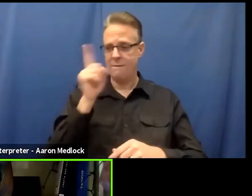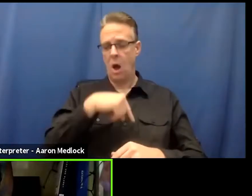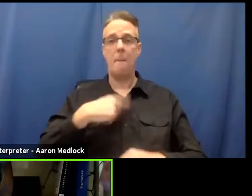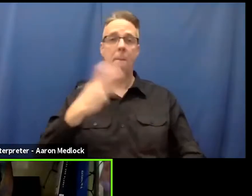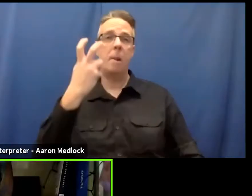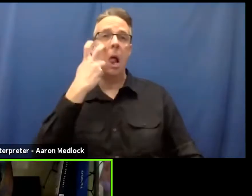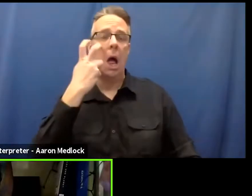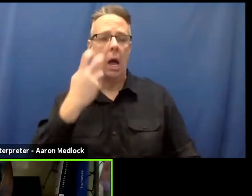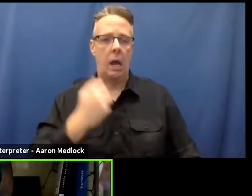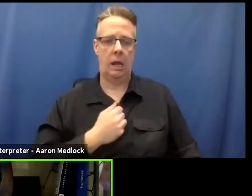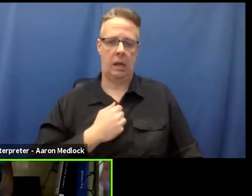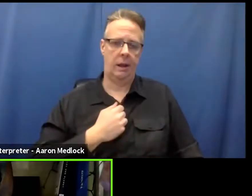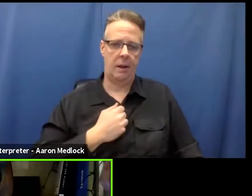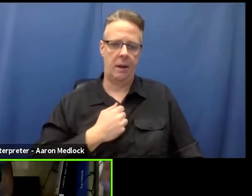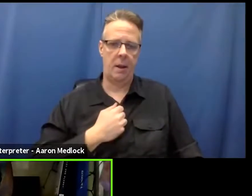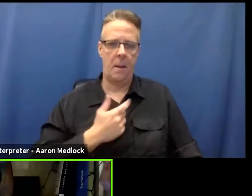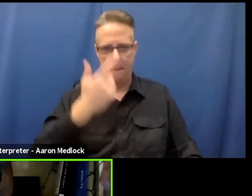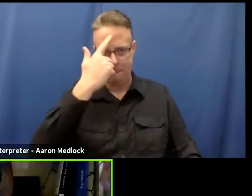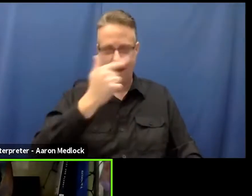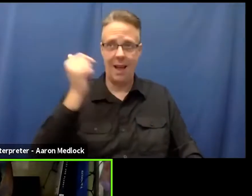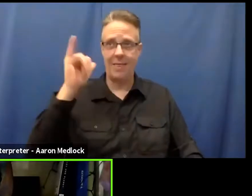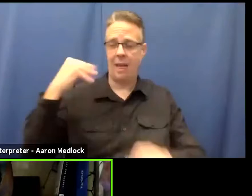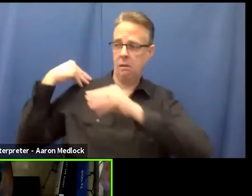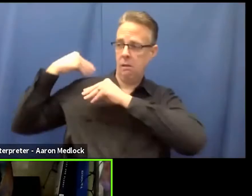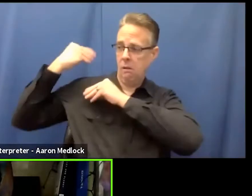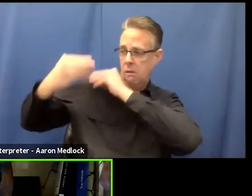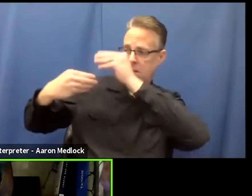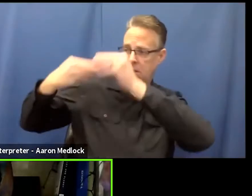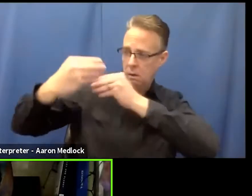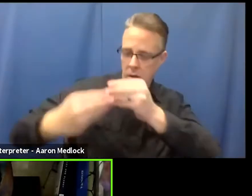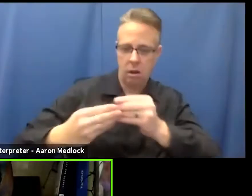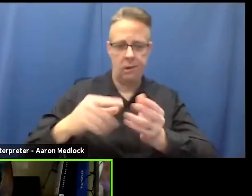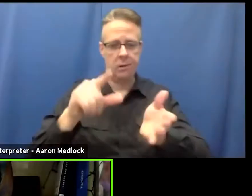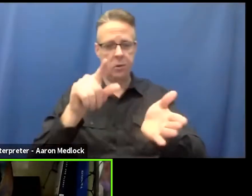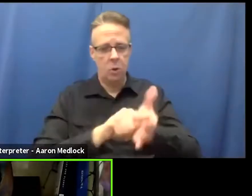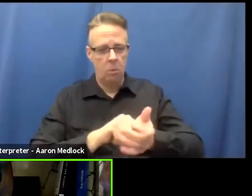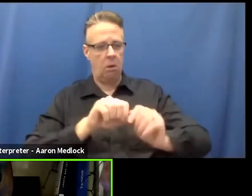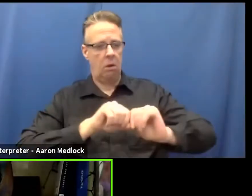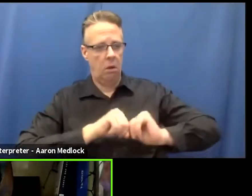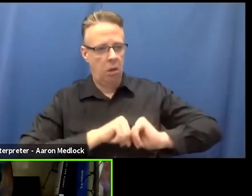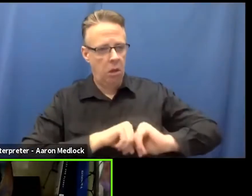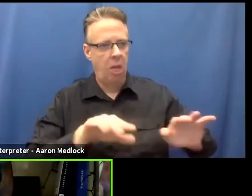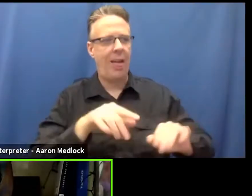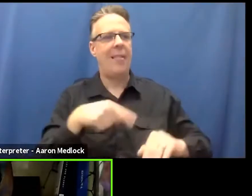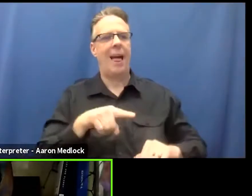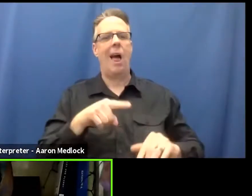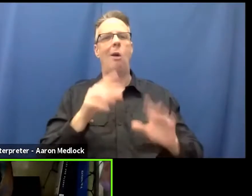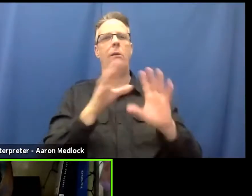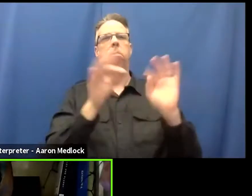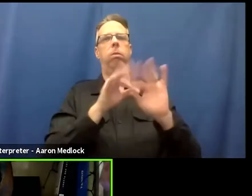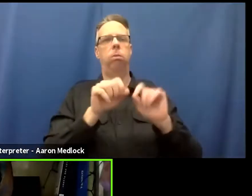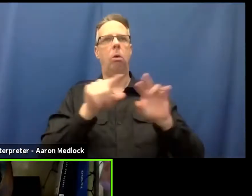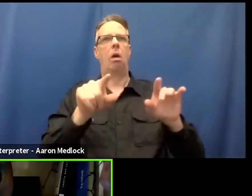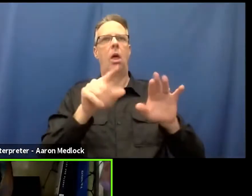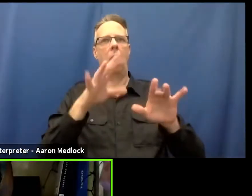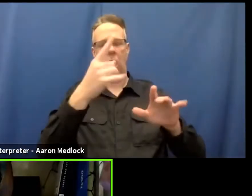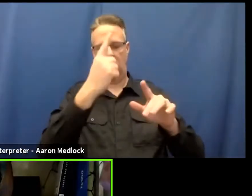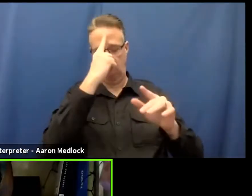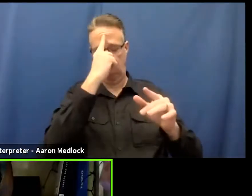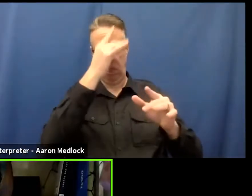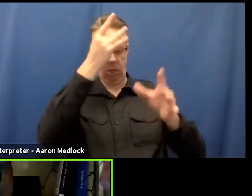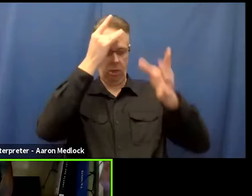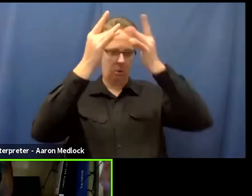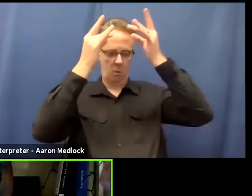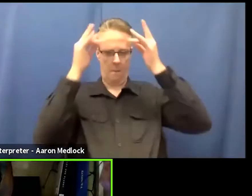narrative, because for a decade, tabloid newspapers have encouraged people to think that